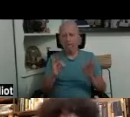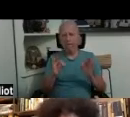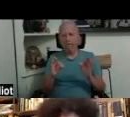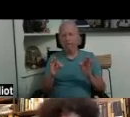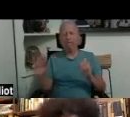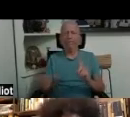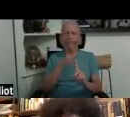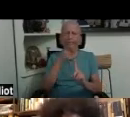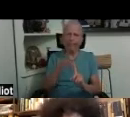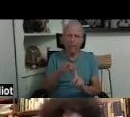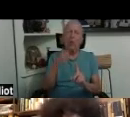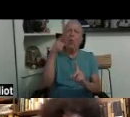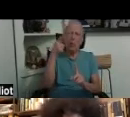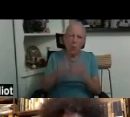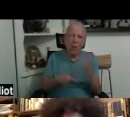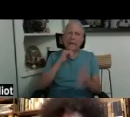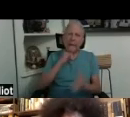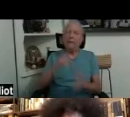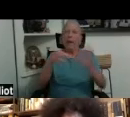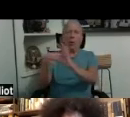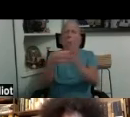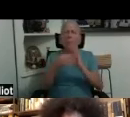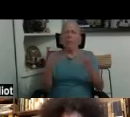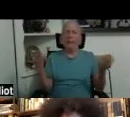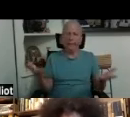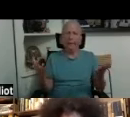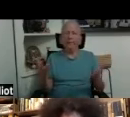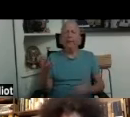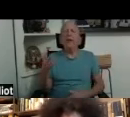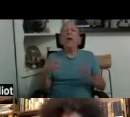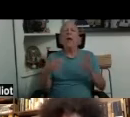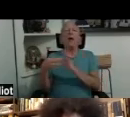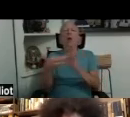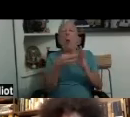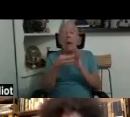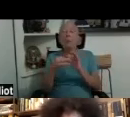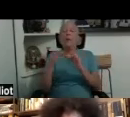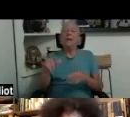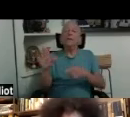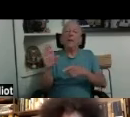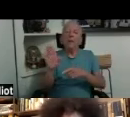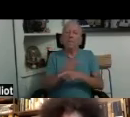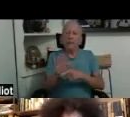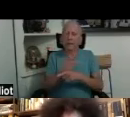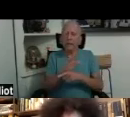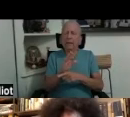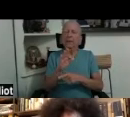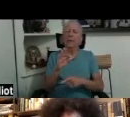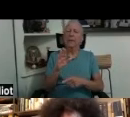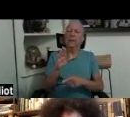it. What is a cooperative? A cooperative is a business in